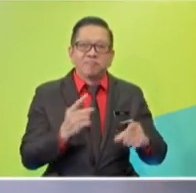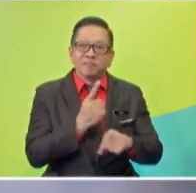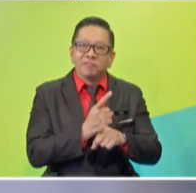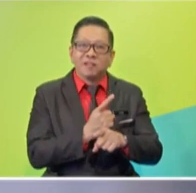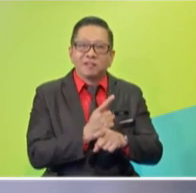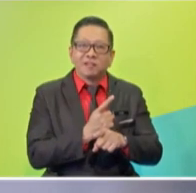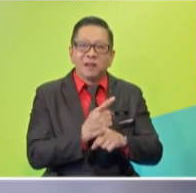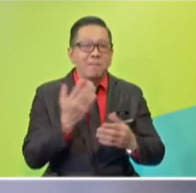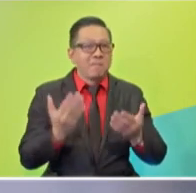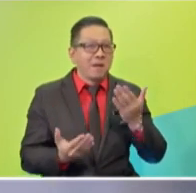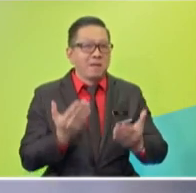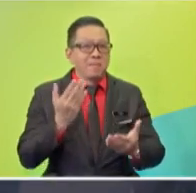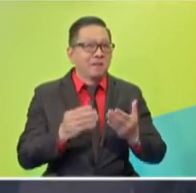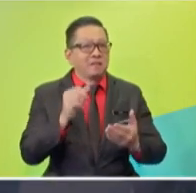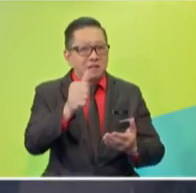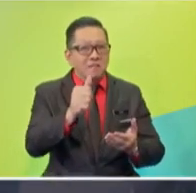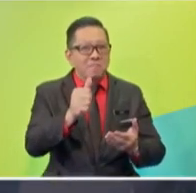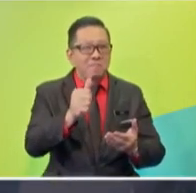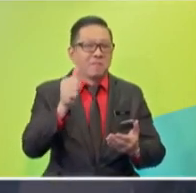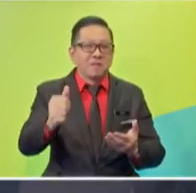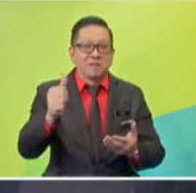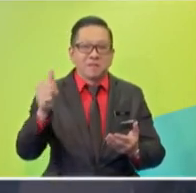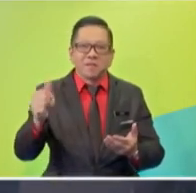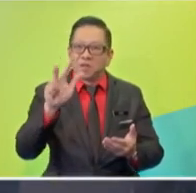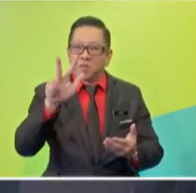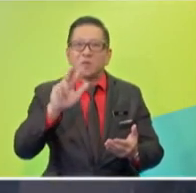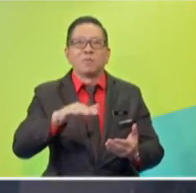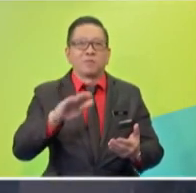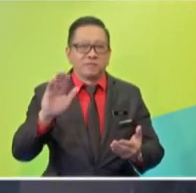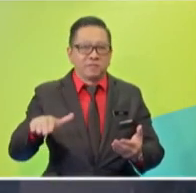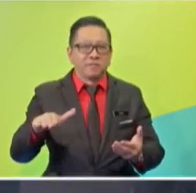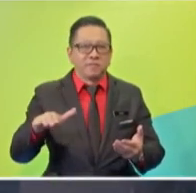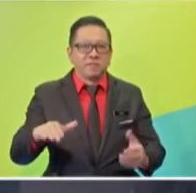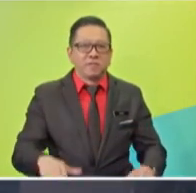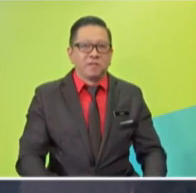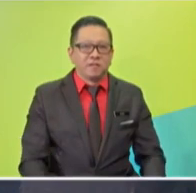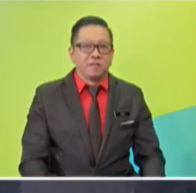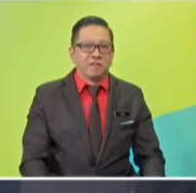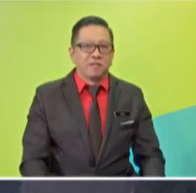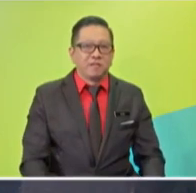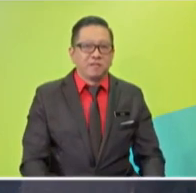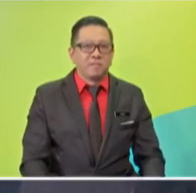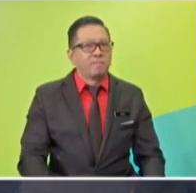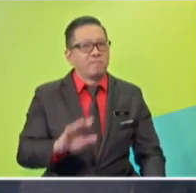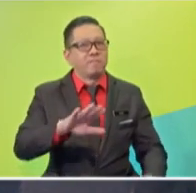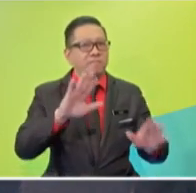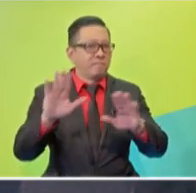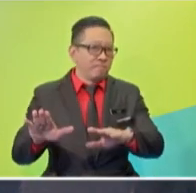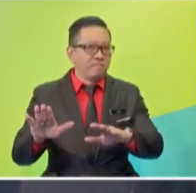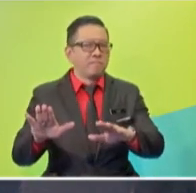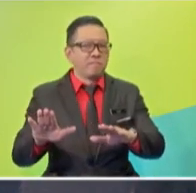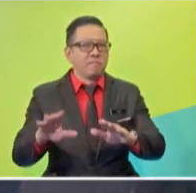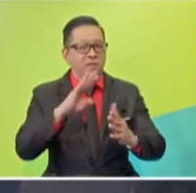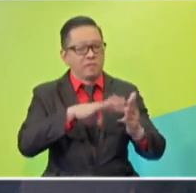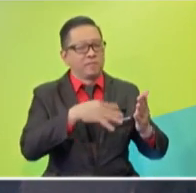them perhaps a thumbs up? Yep, Shafika. Okay. All right. So while Shafika is putting the thumbs up on the